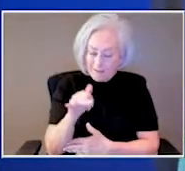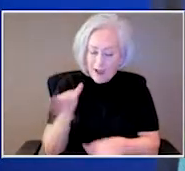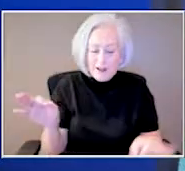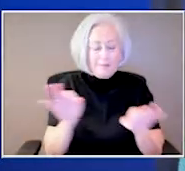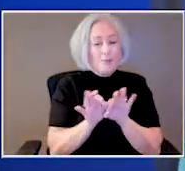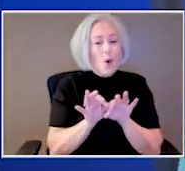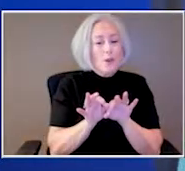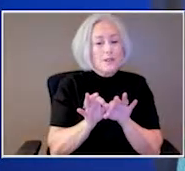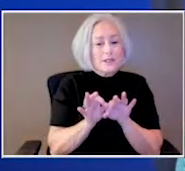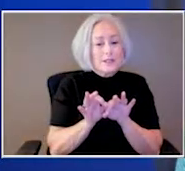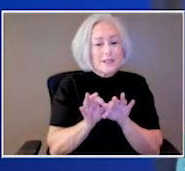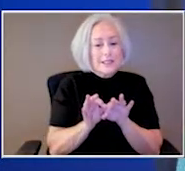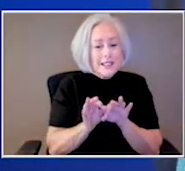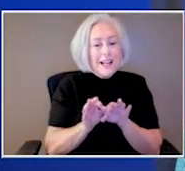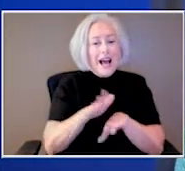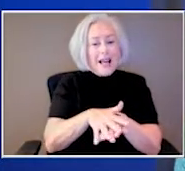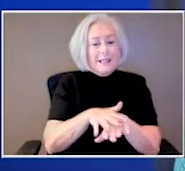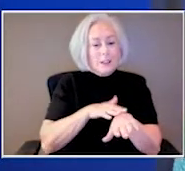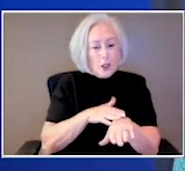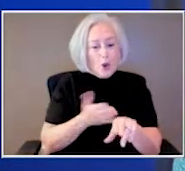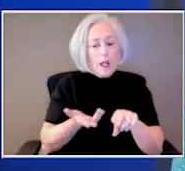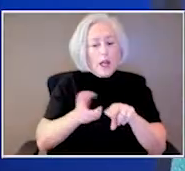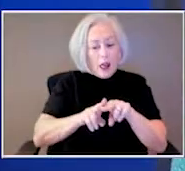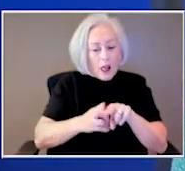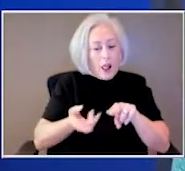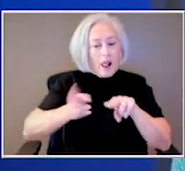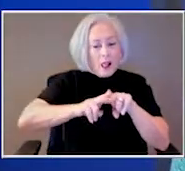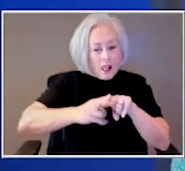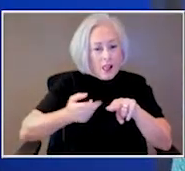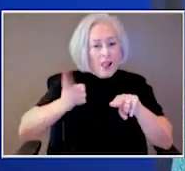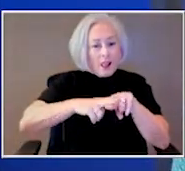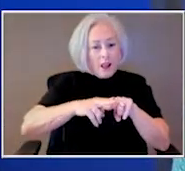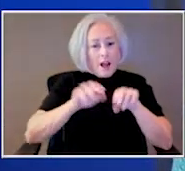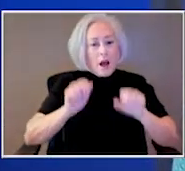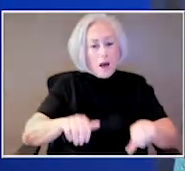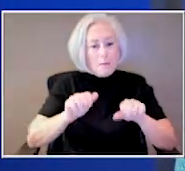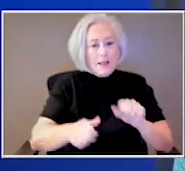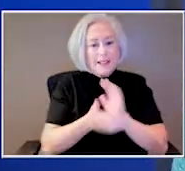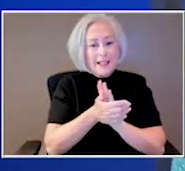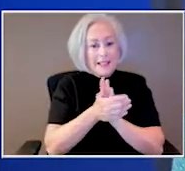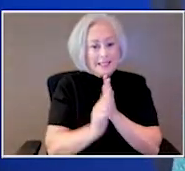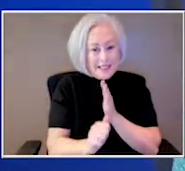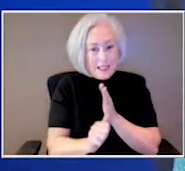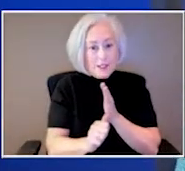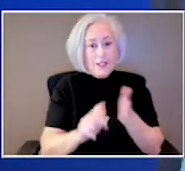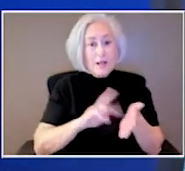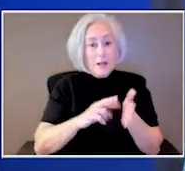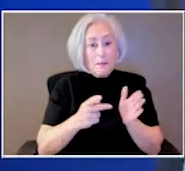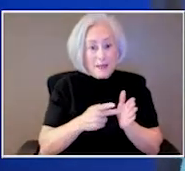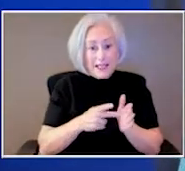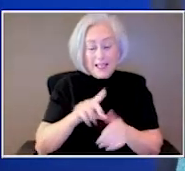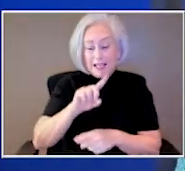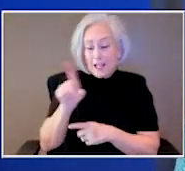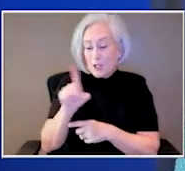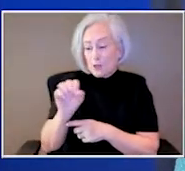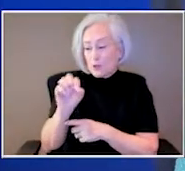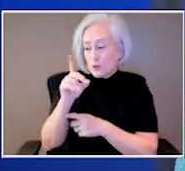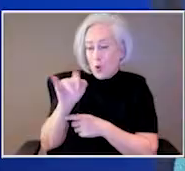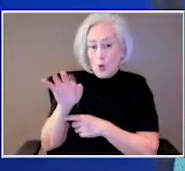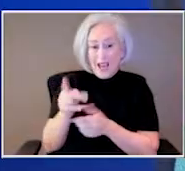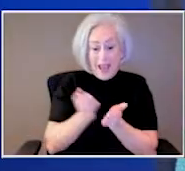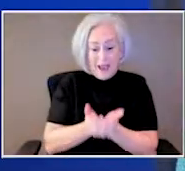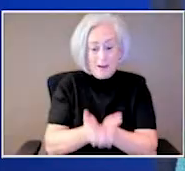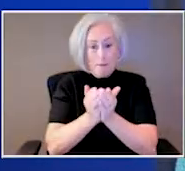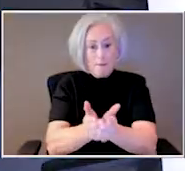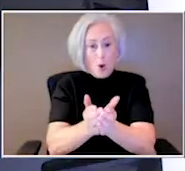then gradually going up to the point where I could get in and out of a Zodiac in Alaska so that I could go back to doing what I